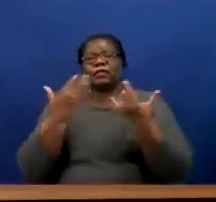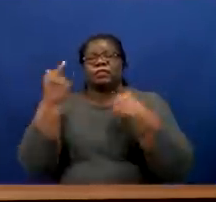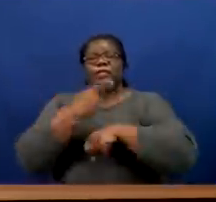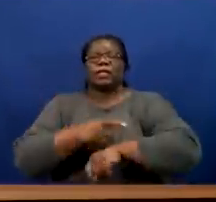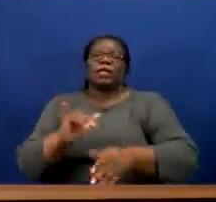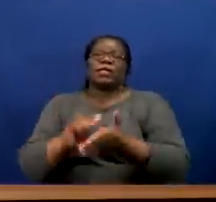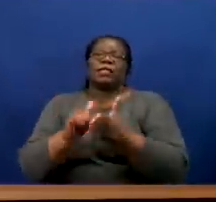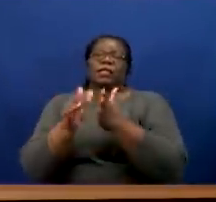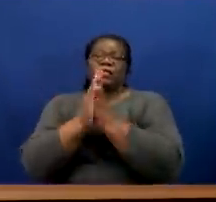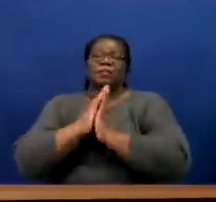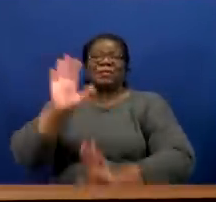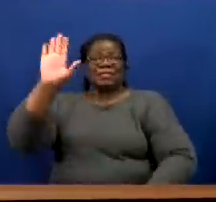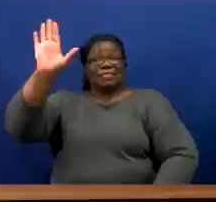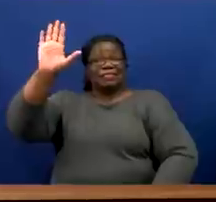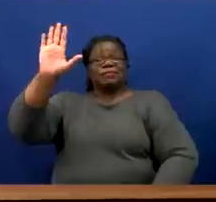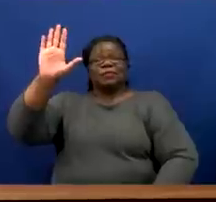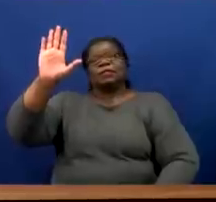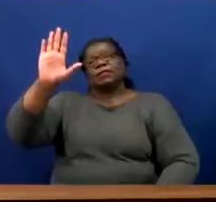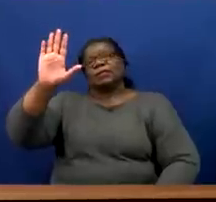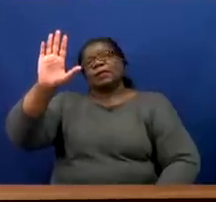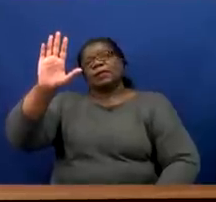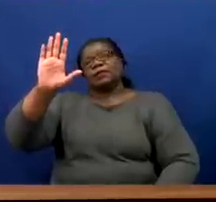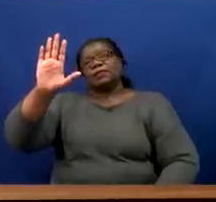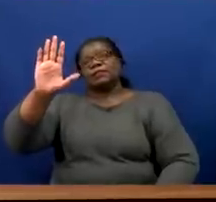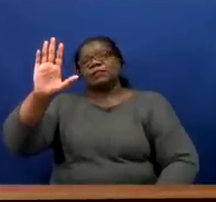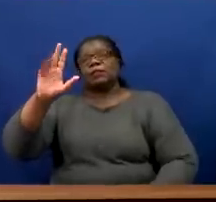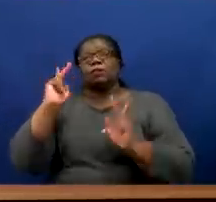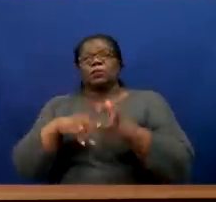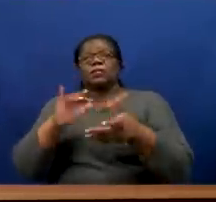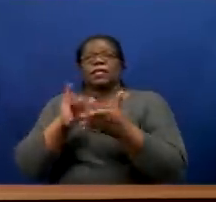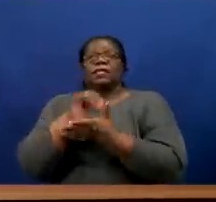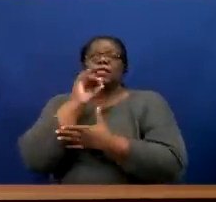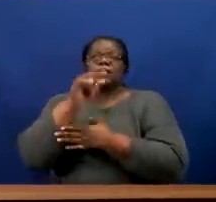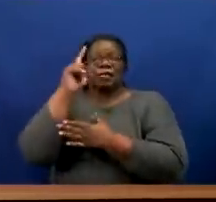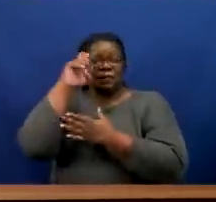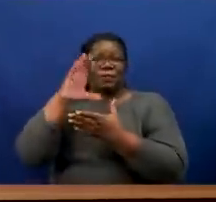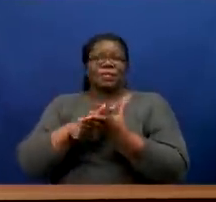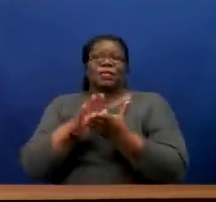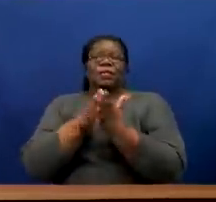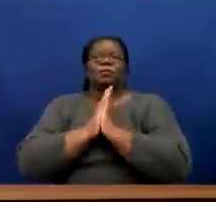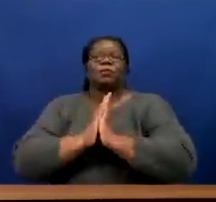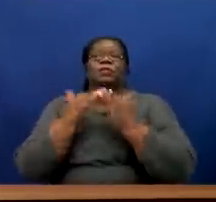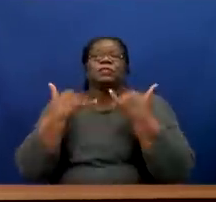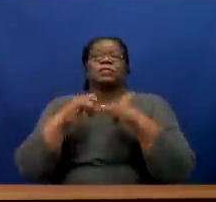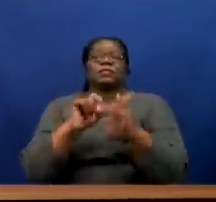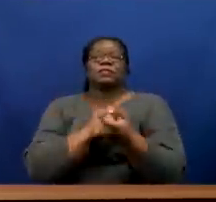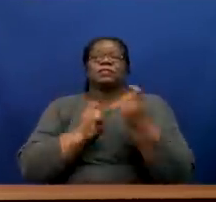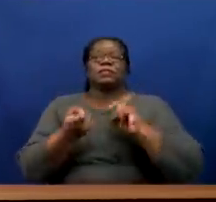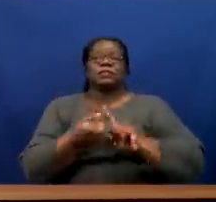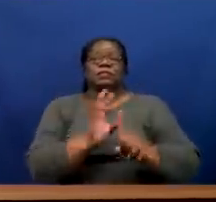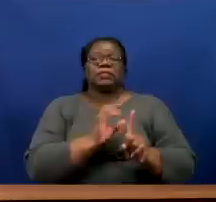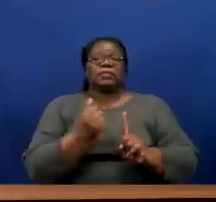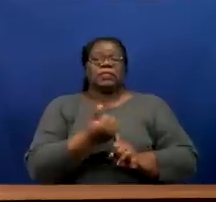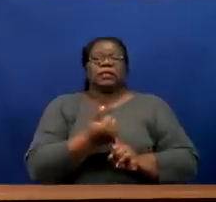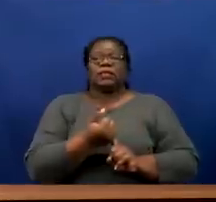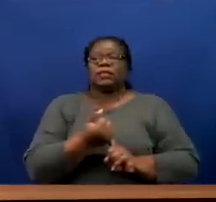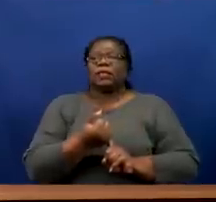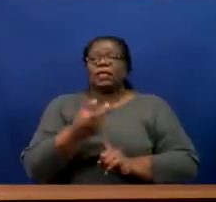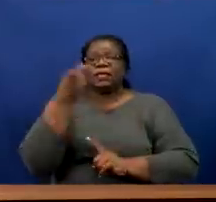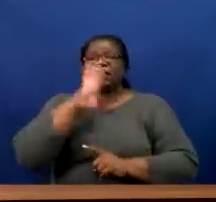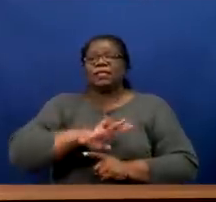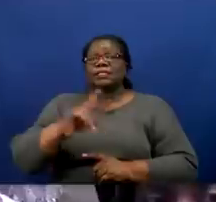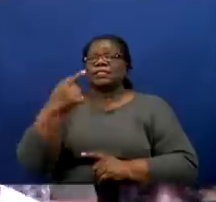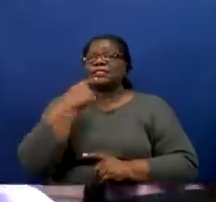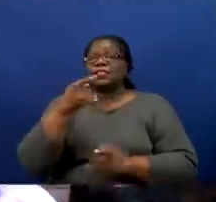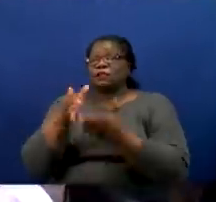can help me testify to some disbeliever that prayer still changes things. And God says, if you call on me,